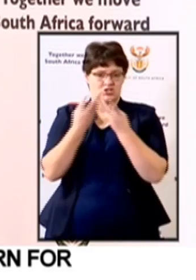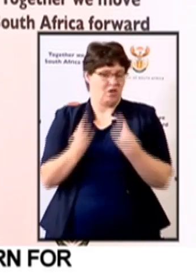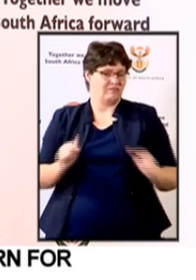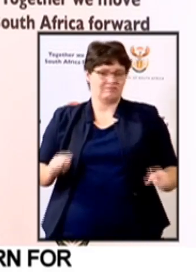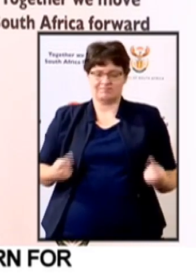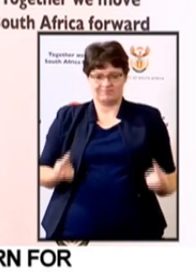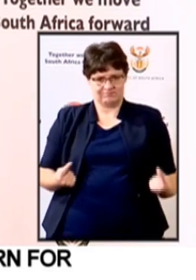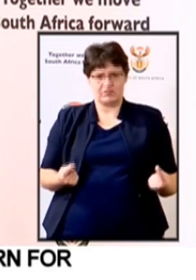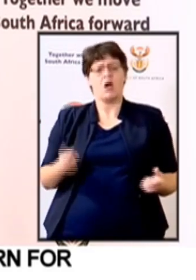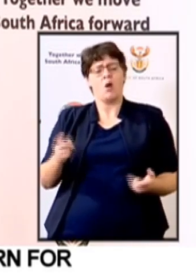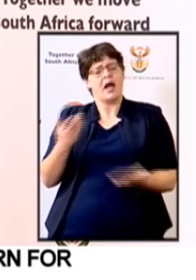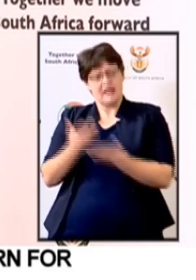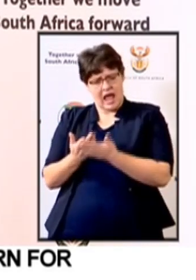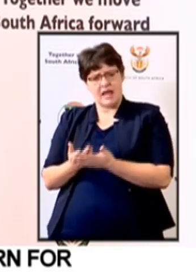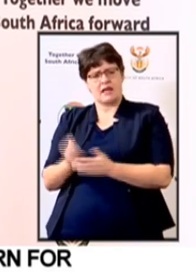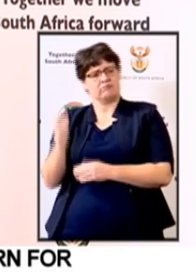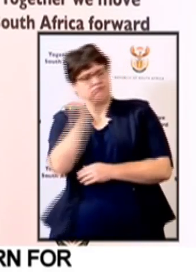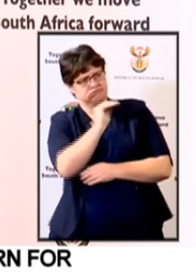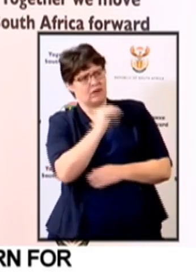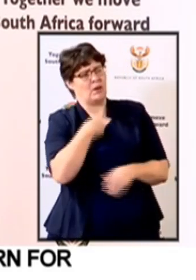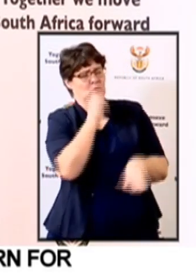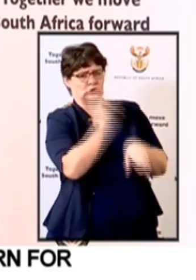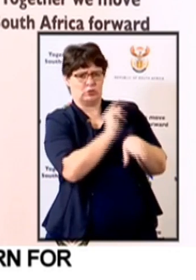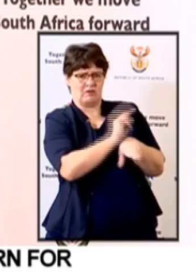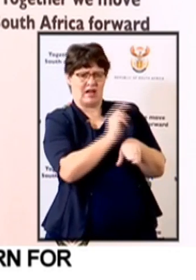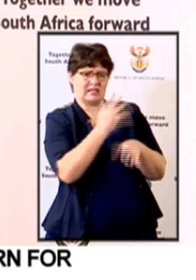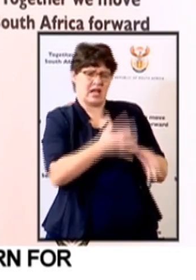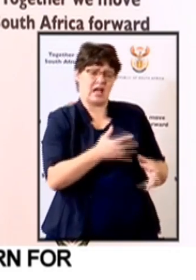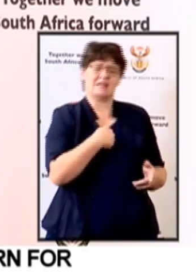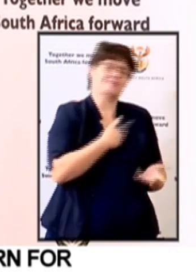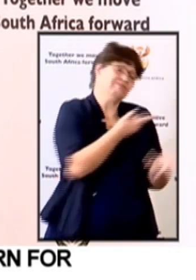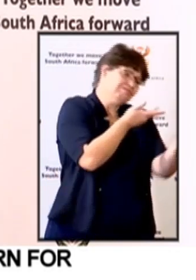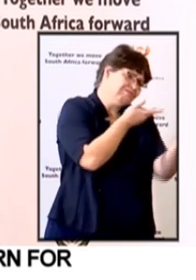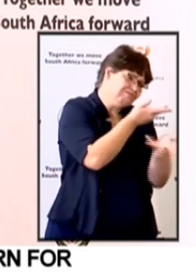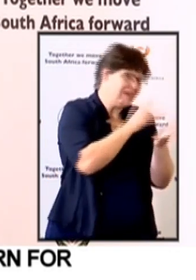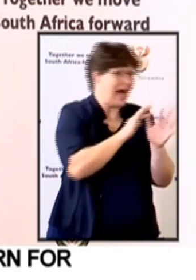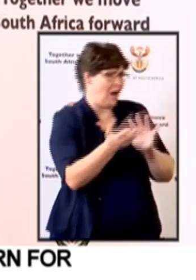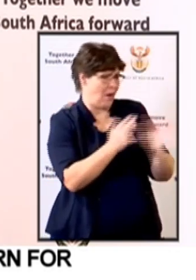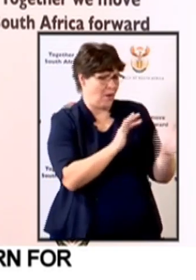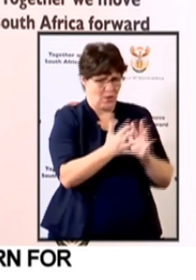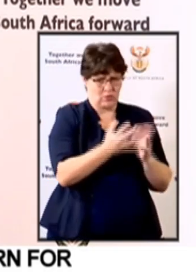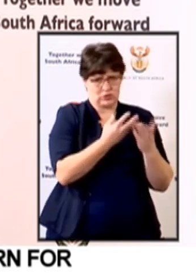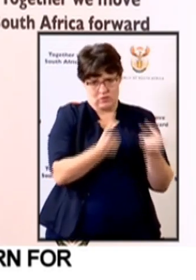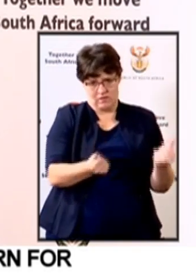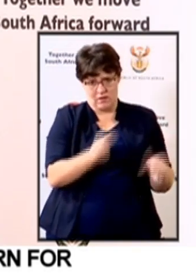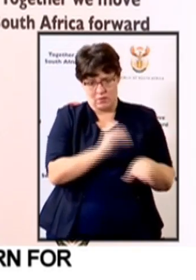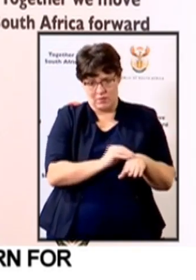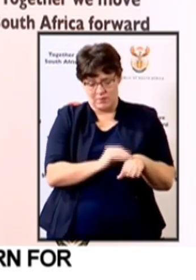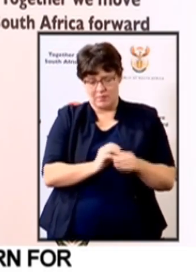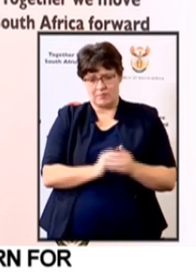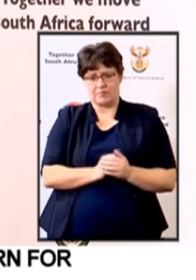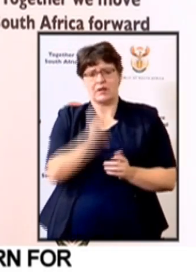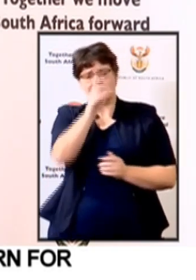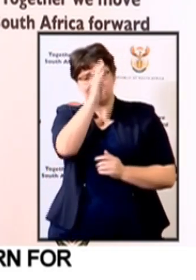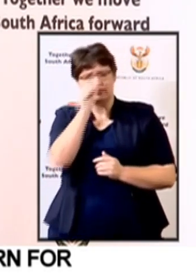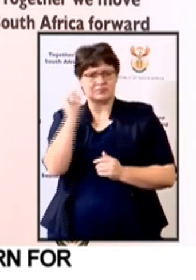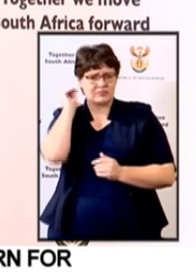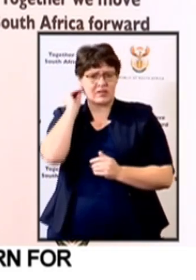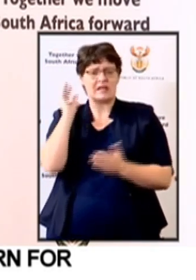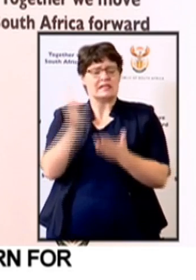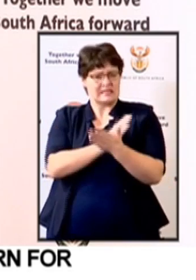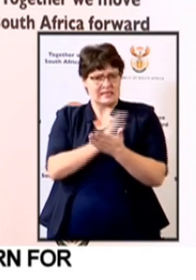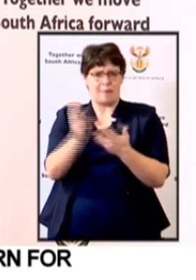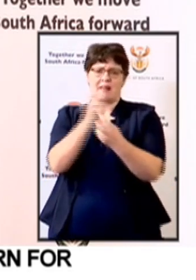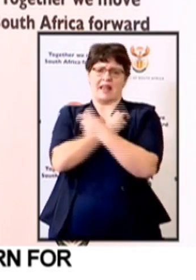are welcome to engage with their supervisors and with their heads of departments. And colleagues must also remember that some of them have